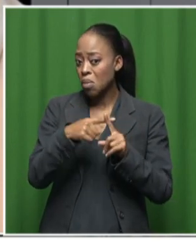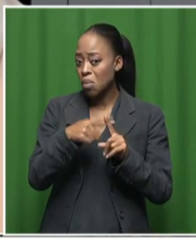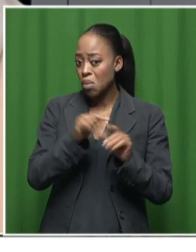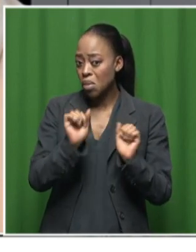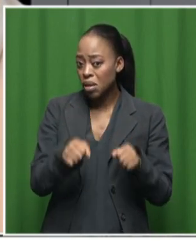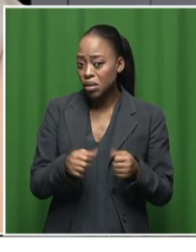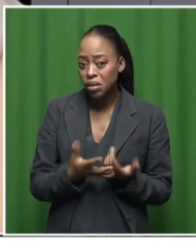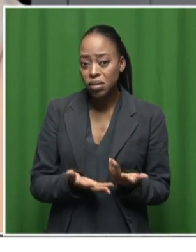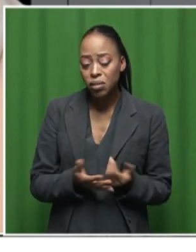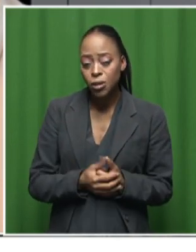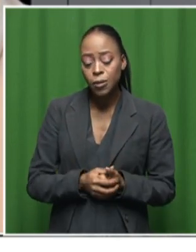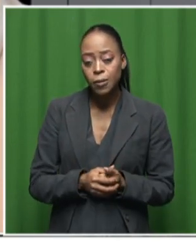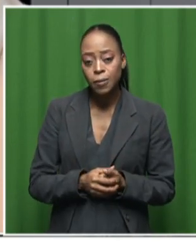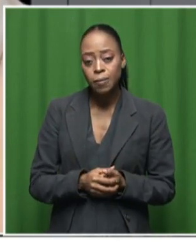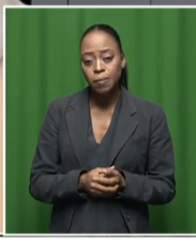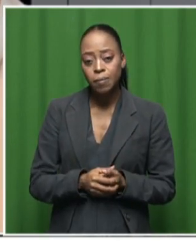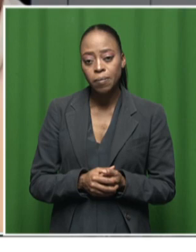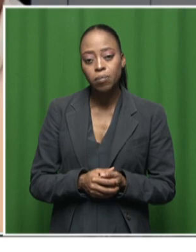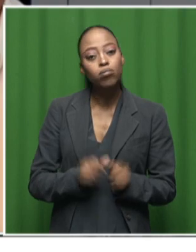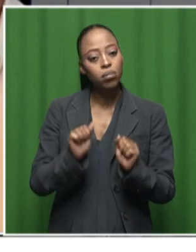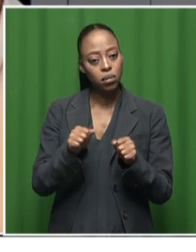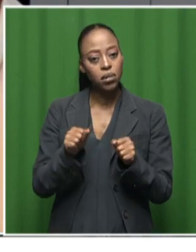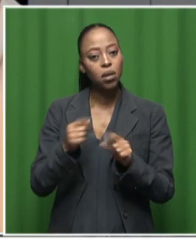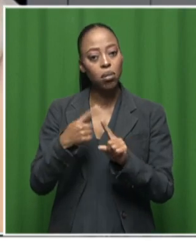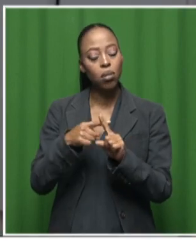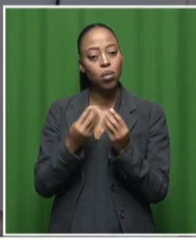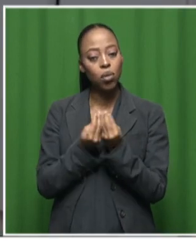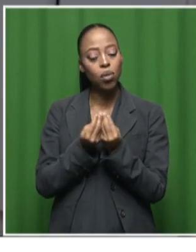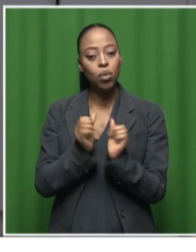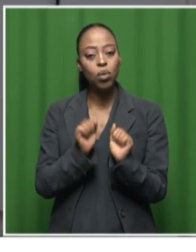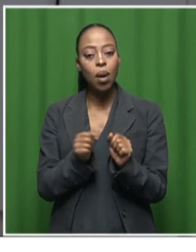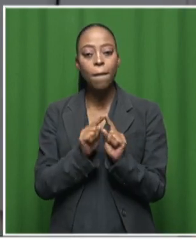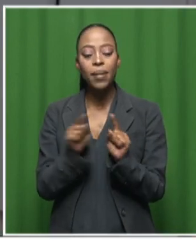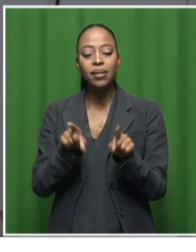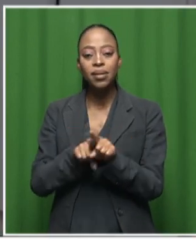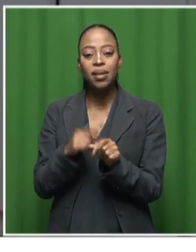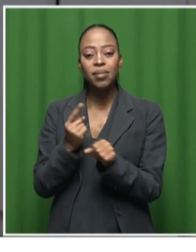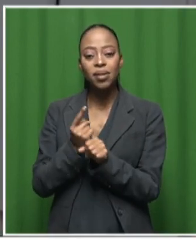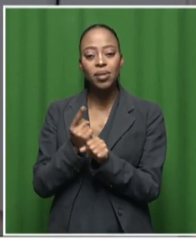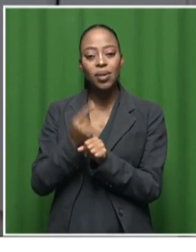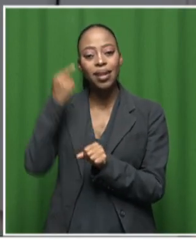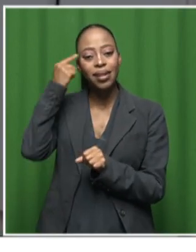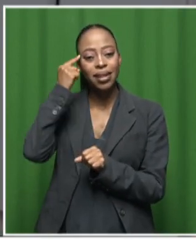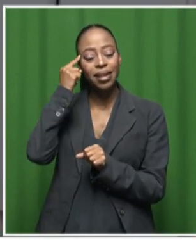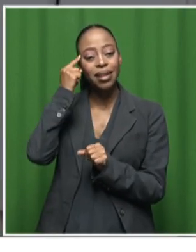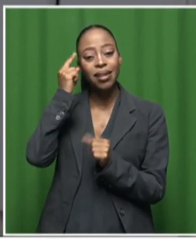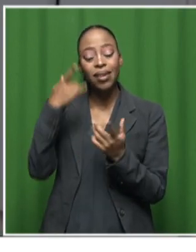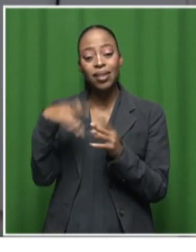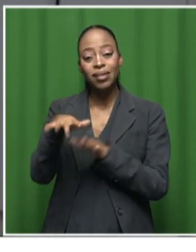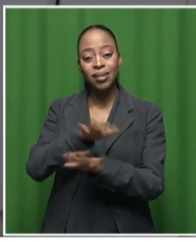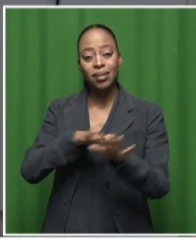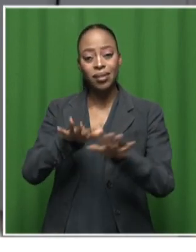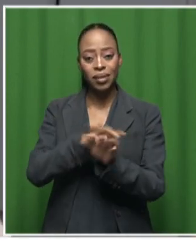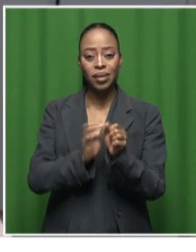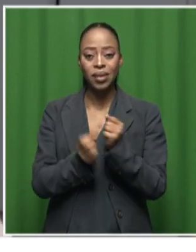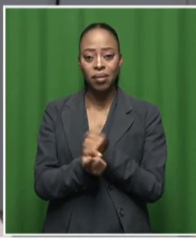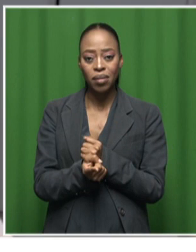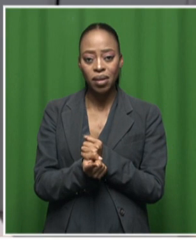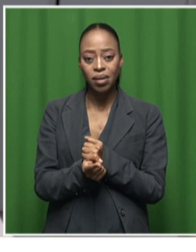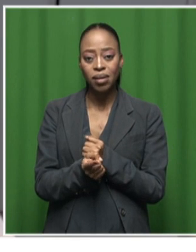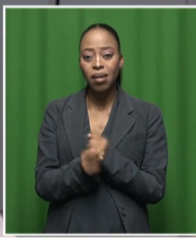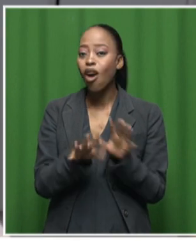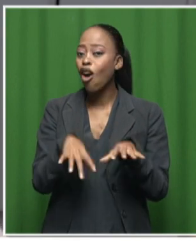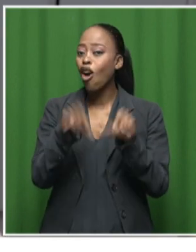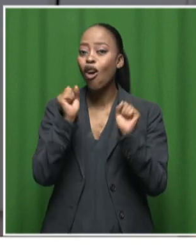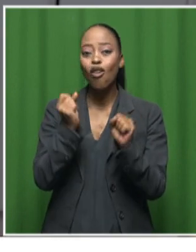positive thing. It is a positive thing, and I think especially in light of the circumstances, the outages, for